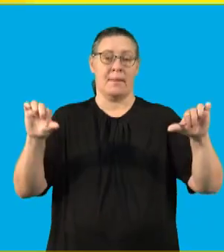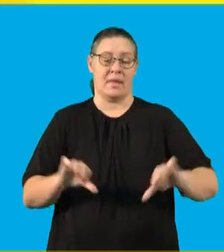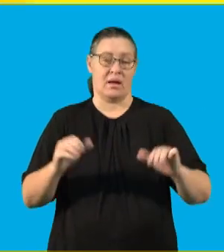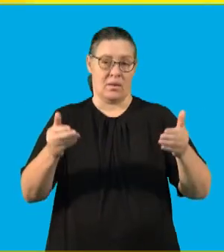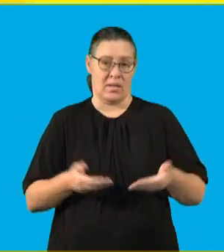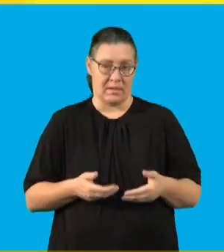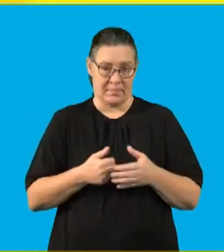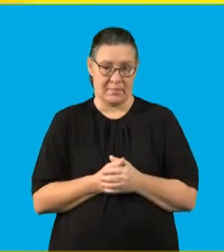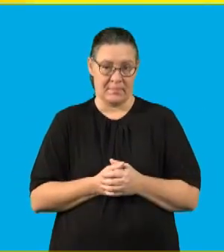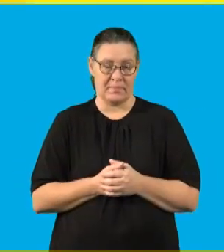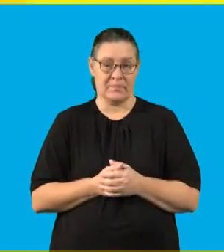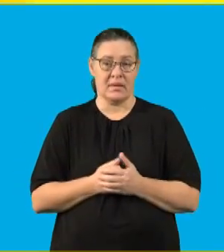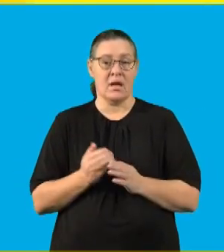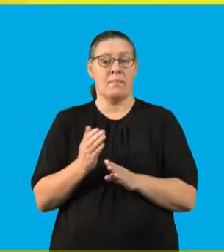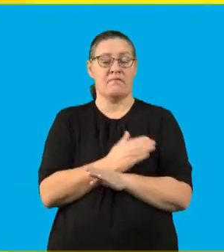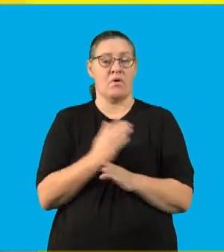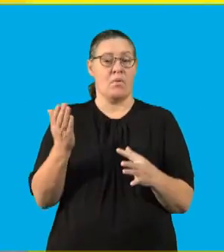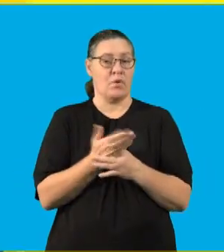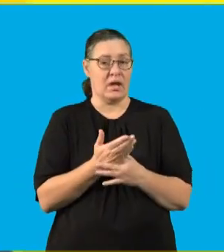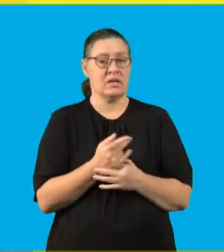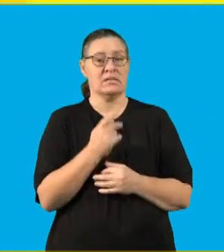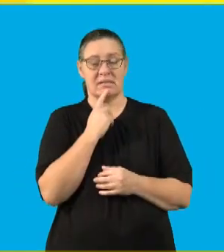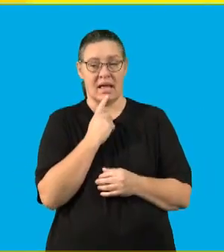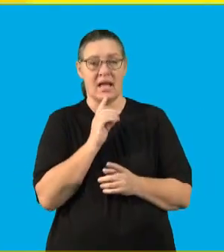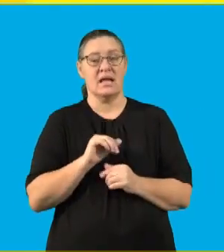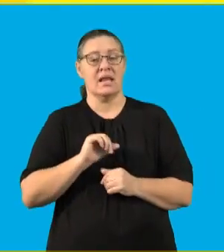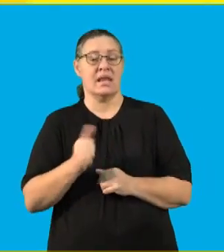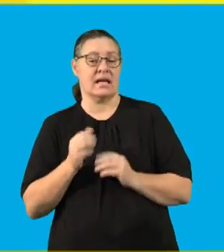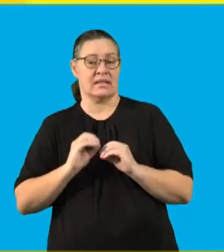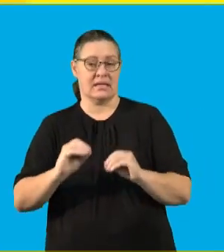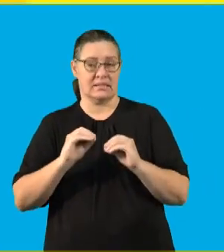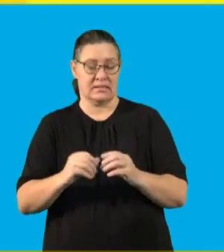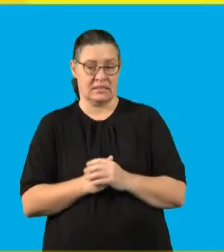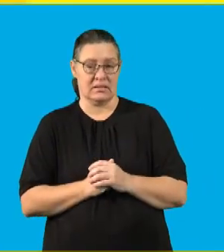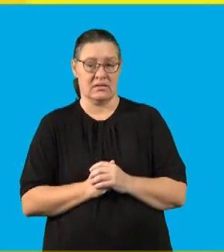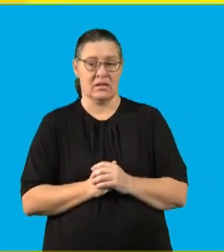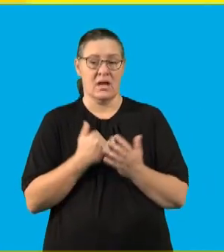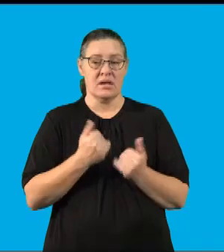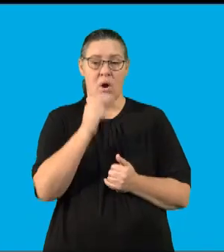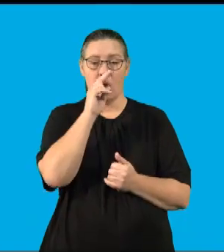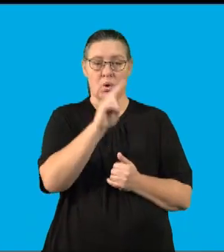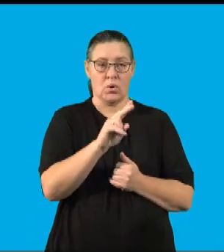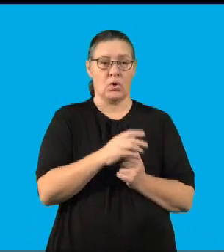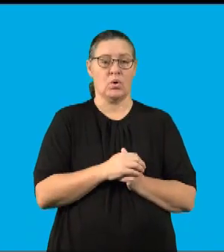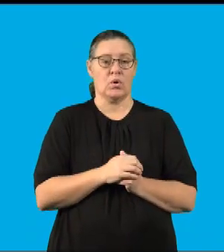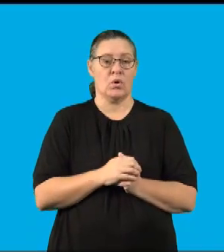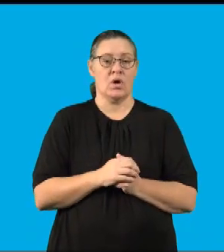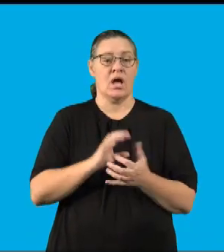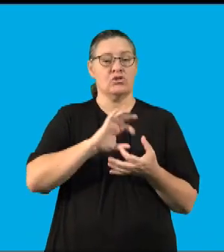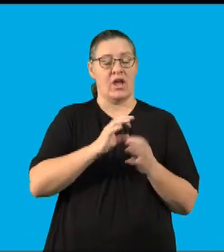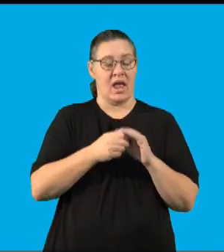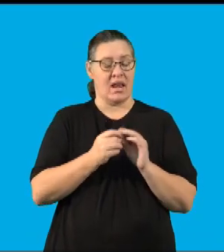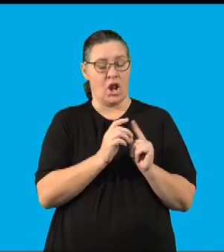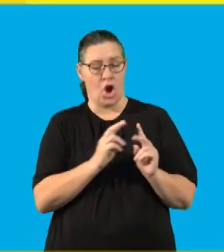Welcome back, learners. So as you have said before the ad break, we're just going to jump into our next part of the lesson. Now we are going to be looking at the chain length and how